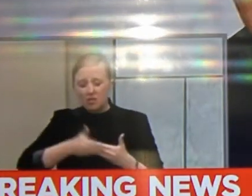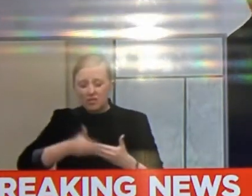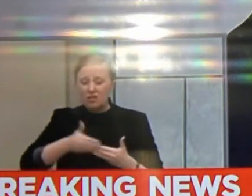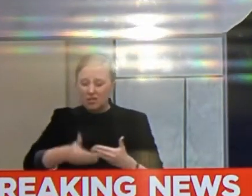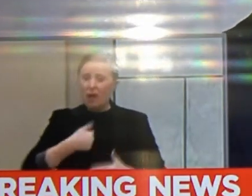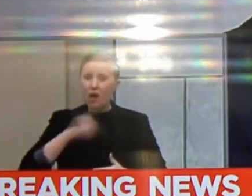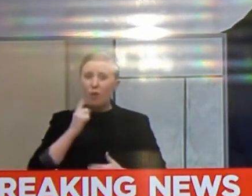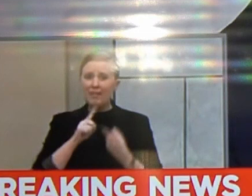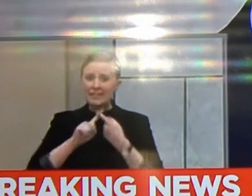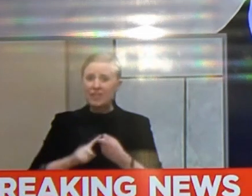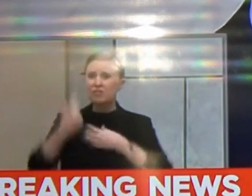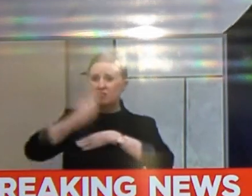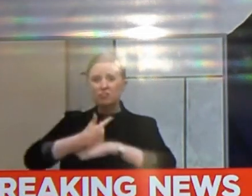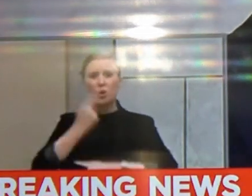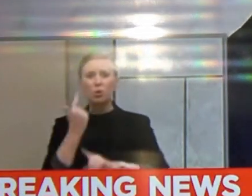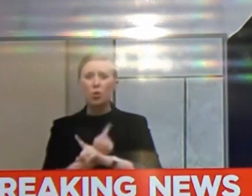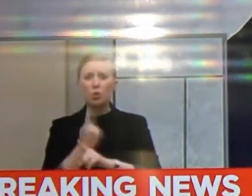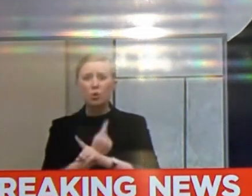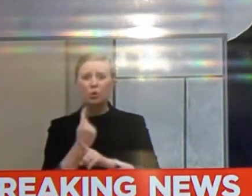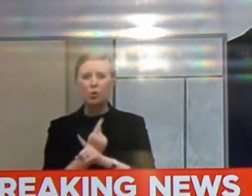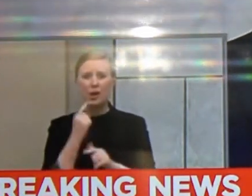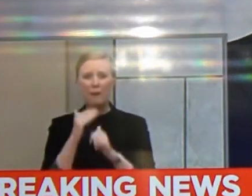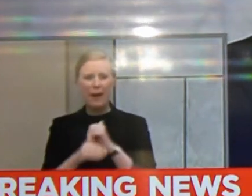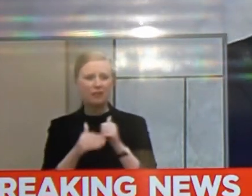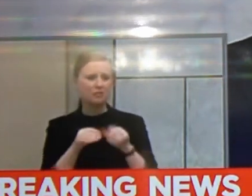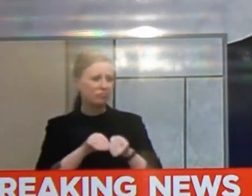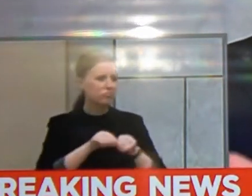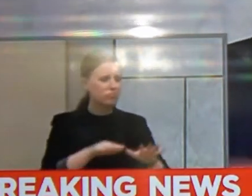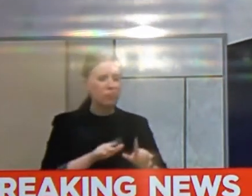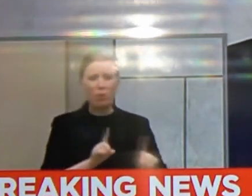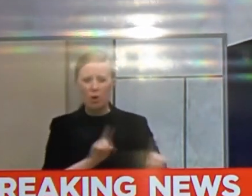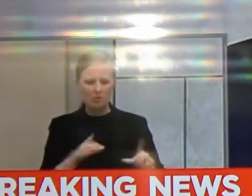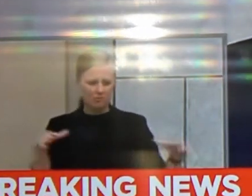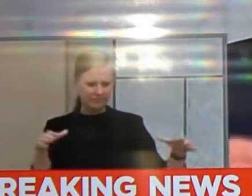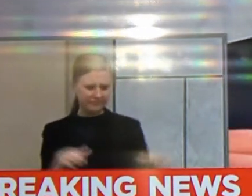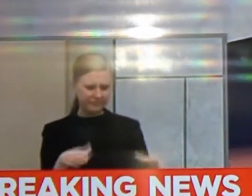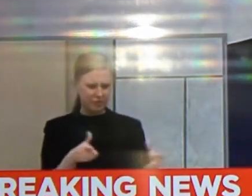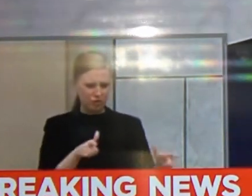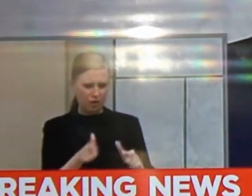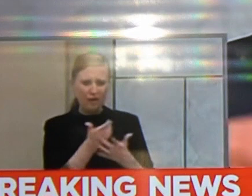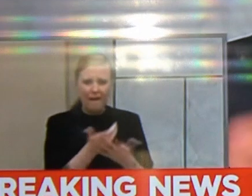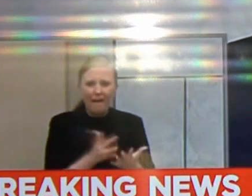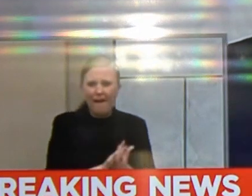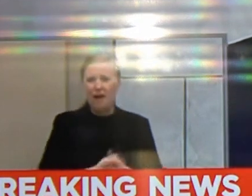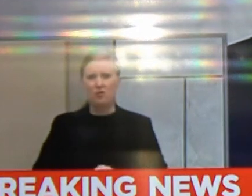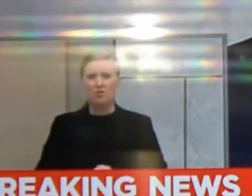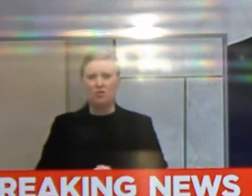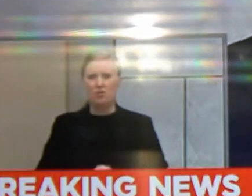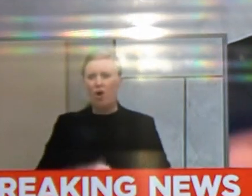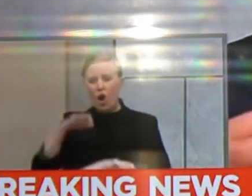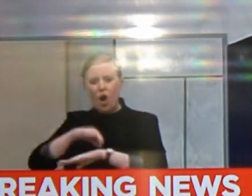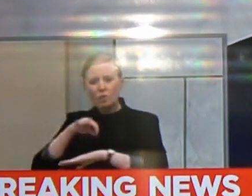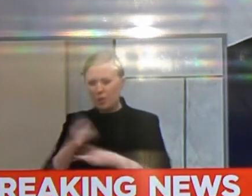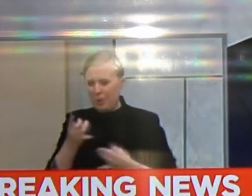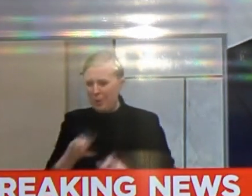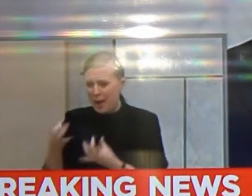it be in what we're trying to do on the spread of the virus or what we're doing on our targets on ICU beds and things like this,